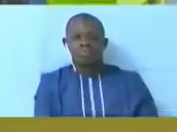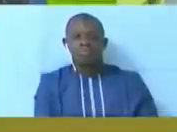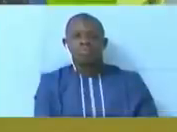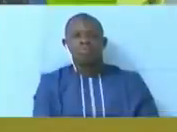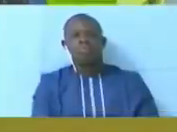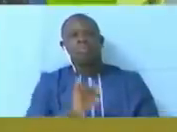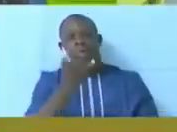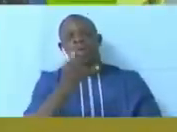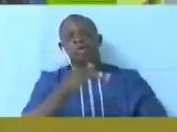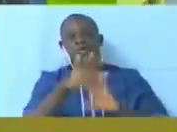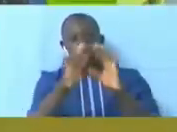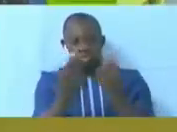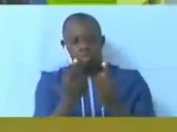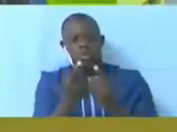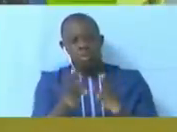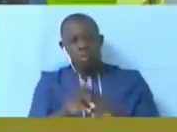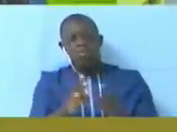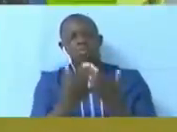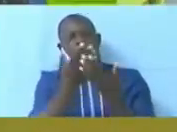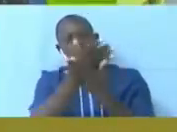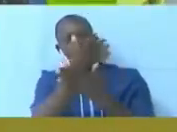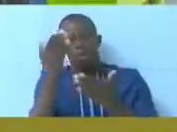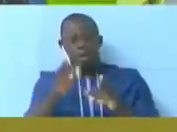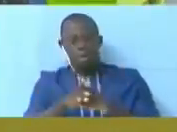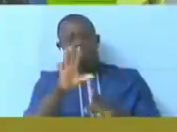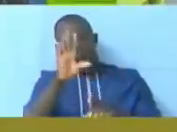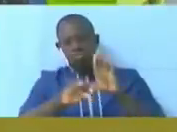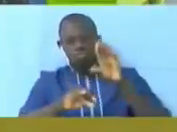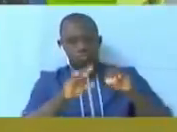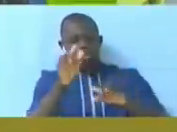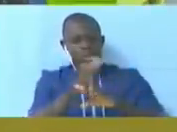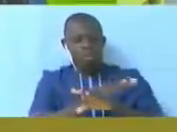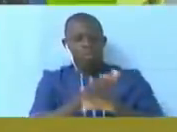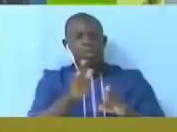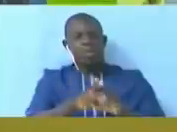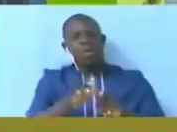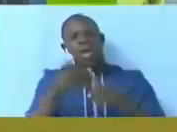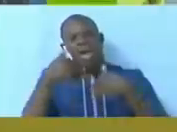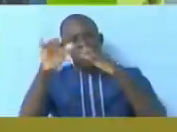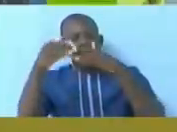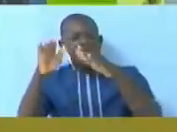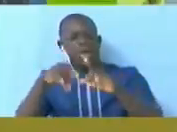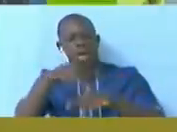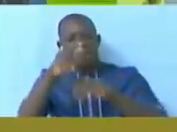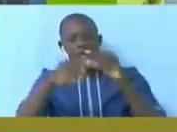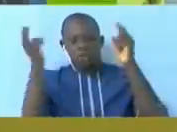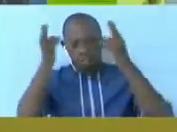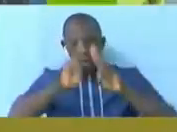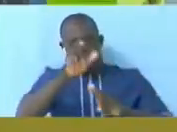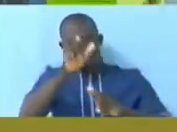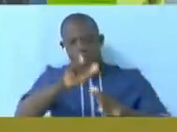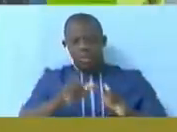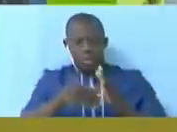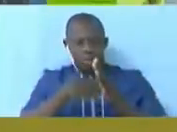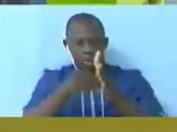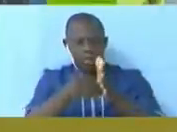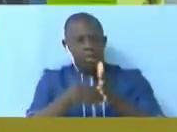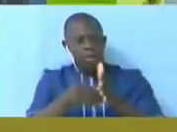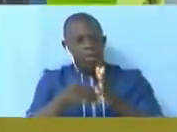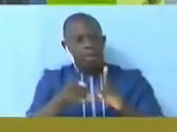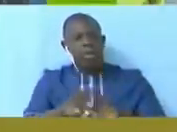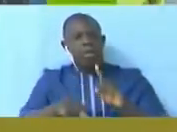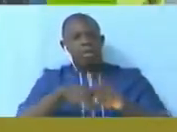practice ha kule mealon ko dalina kule nu menka kenu to sack magistrates. A magistrate robai. Okay, but to go to the extent of